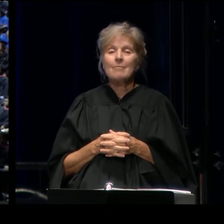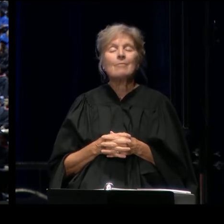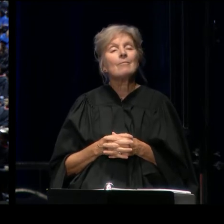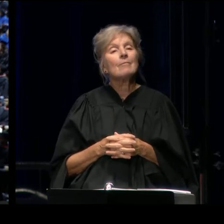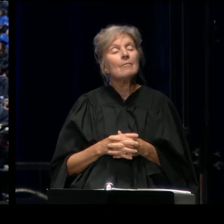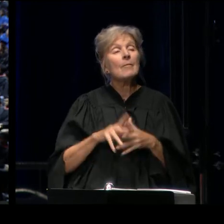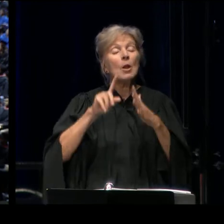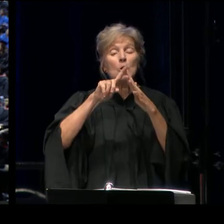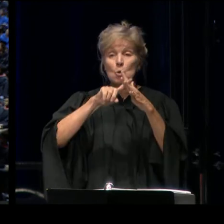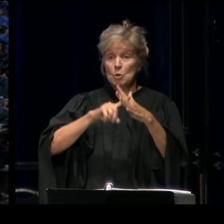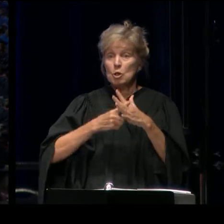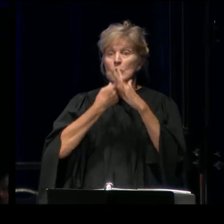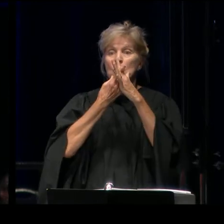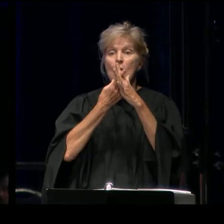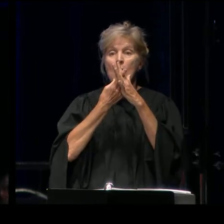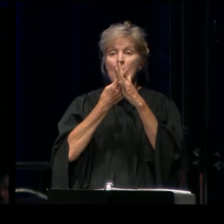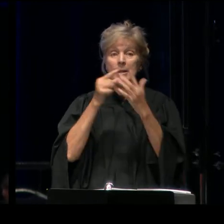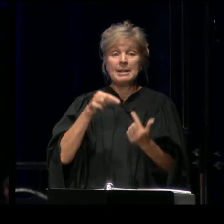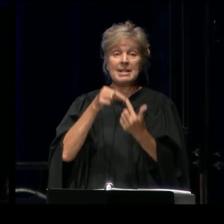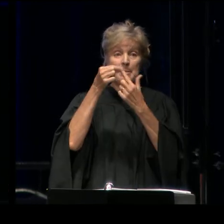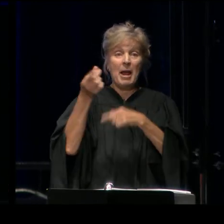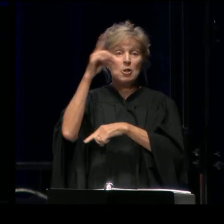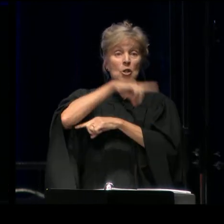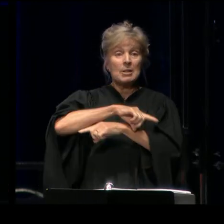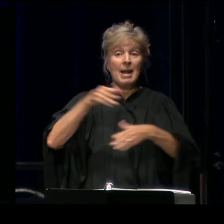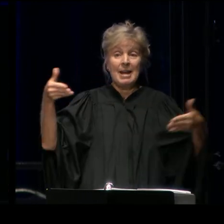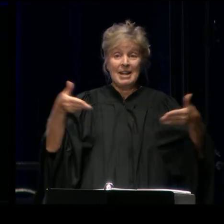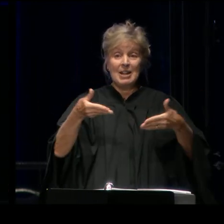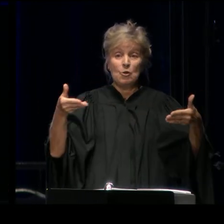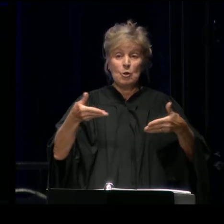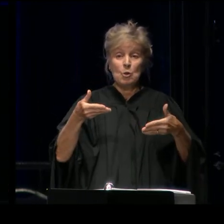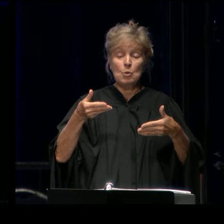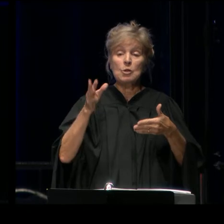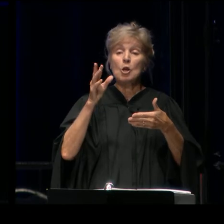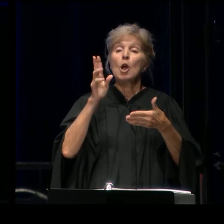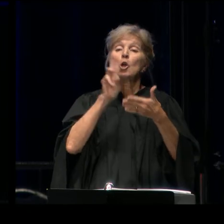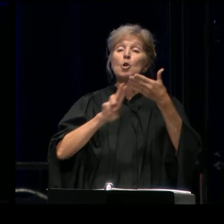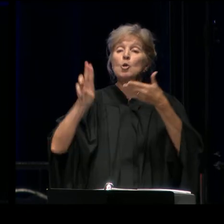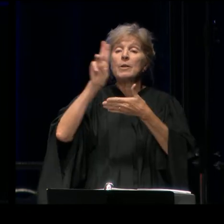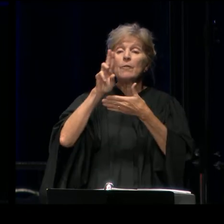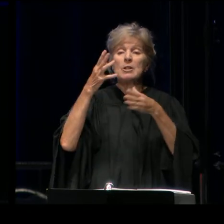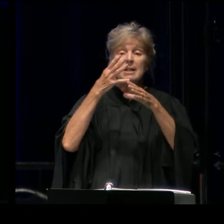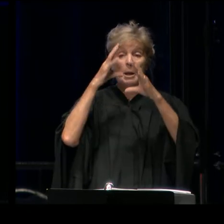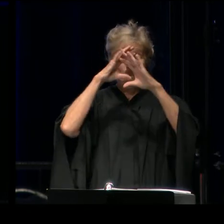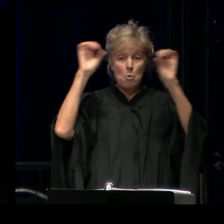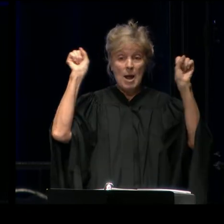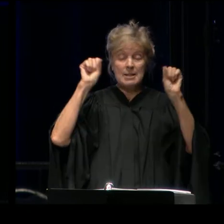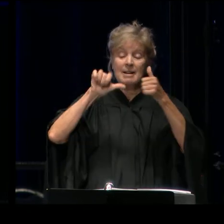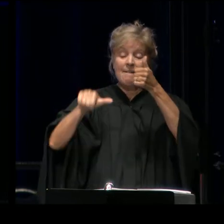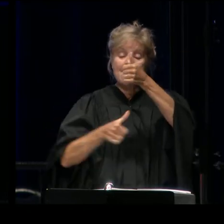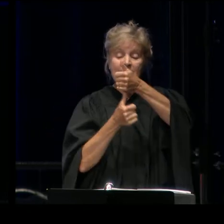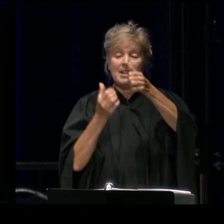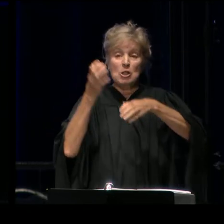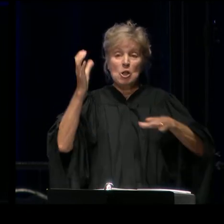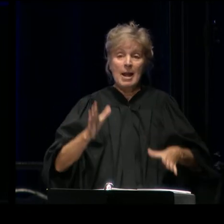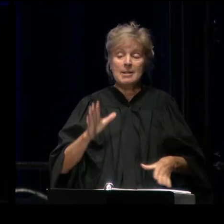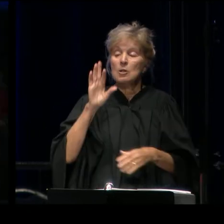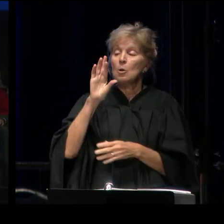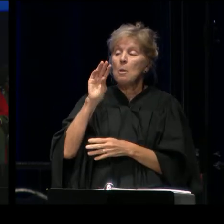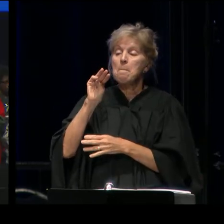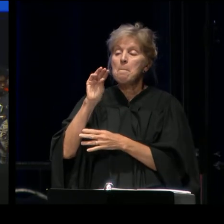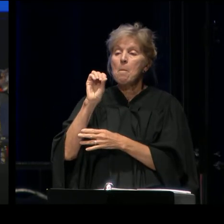To begin this very special day, I introduce to you the university's President and Vice Chancellor, Mohammed